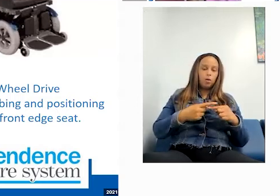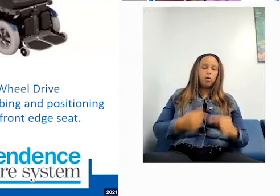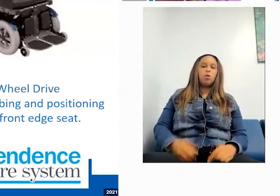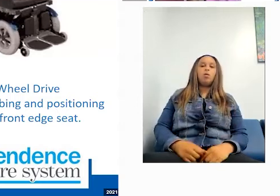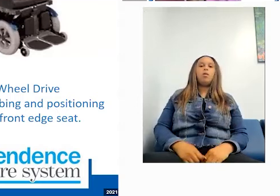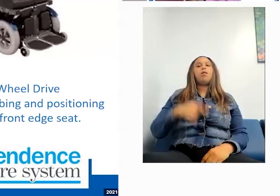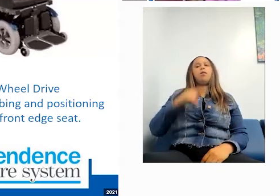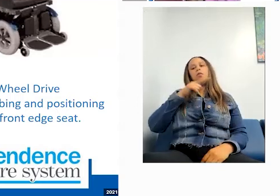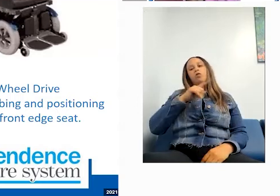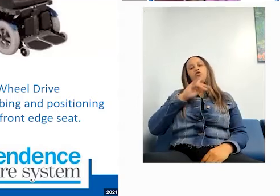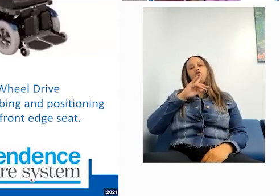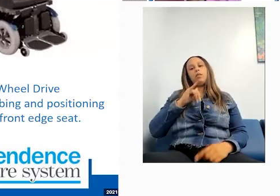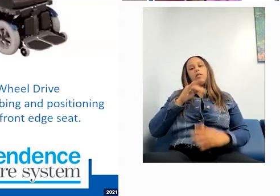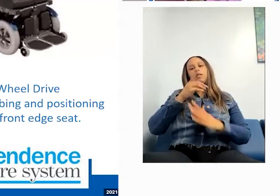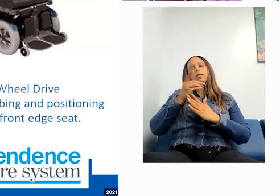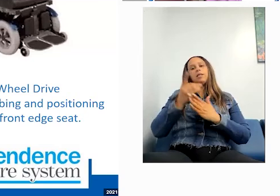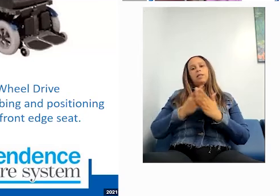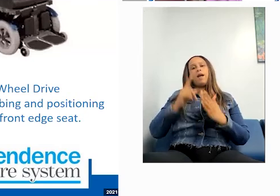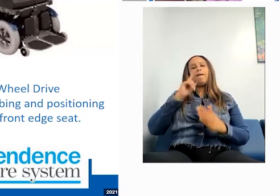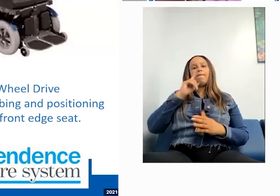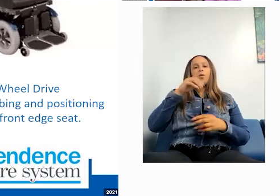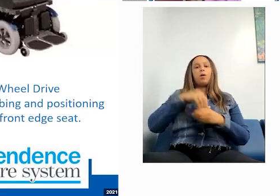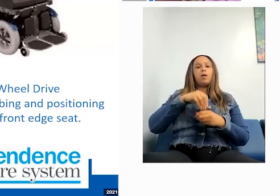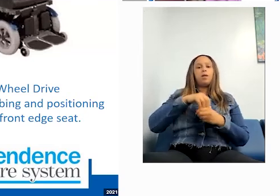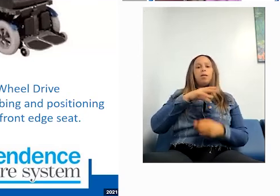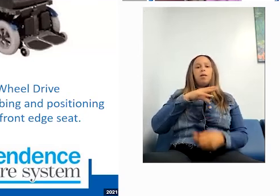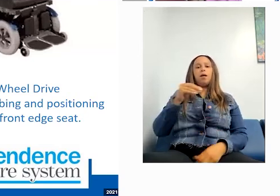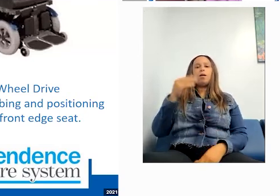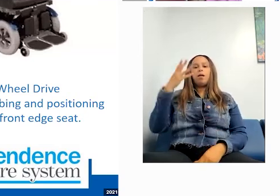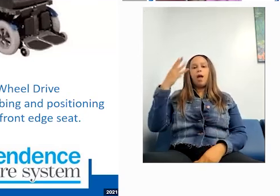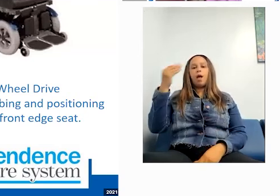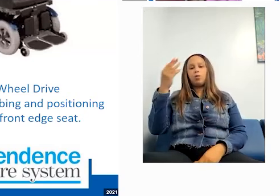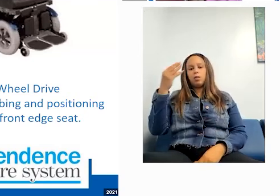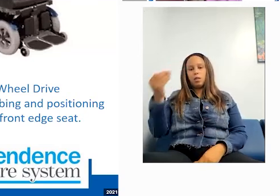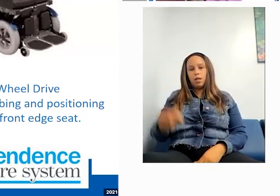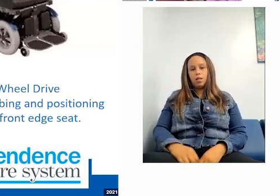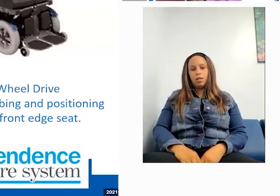really designed for indoor, outdoor. And from a